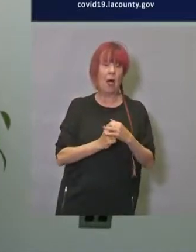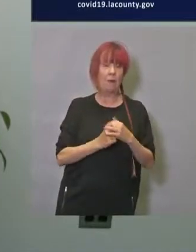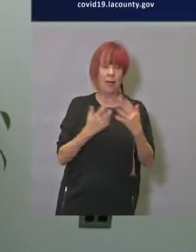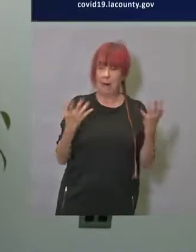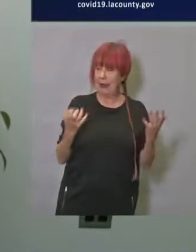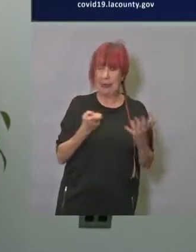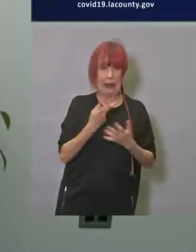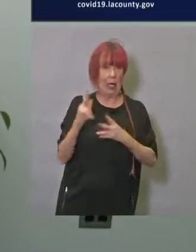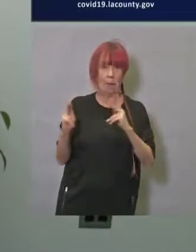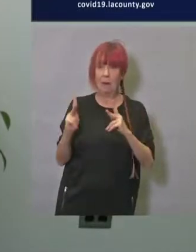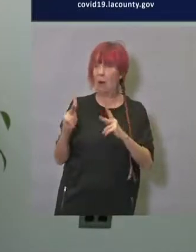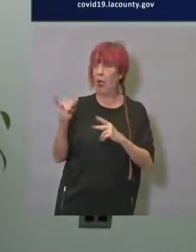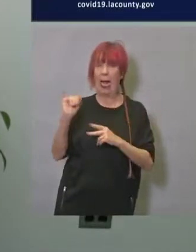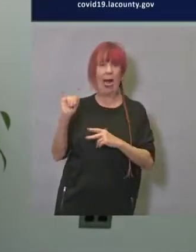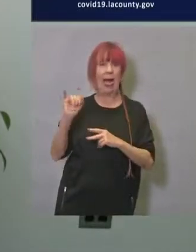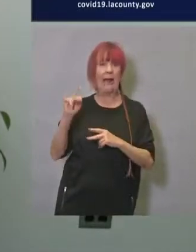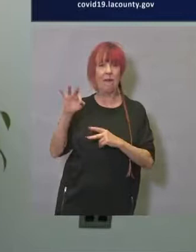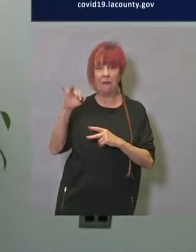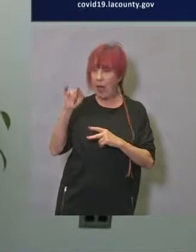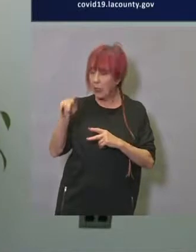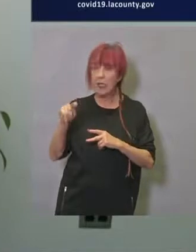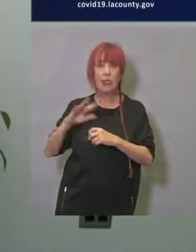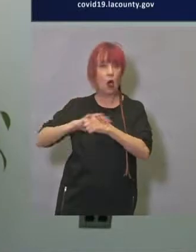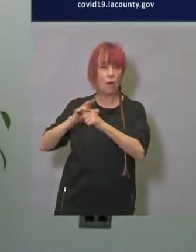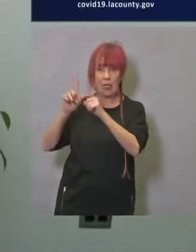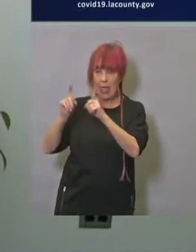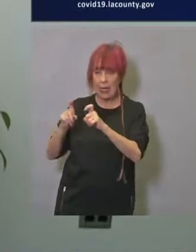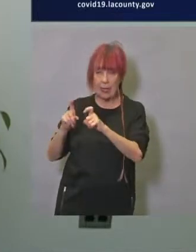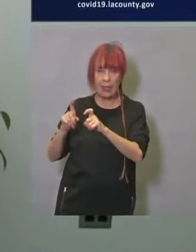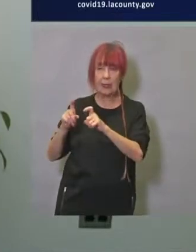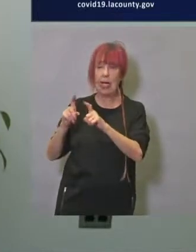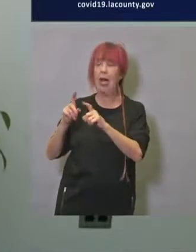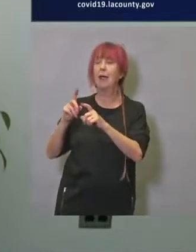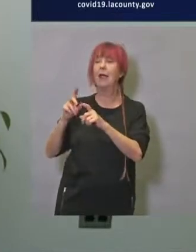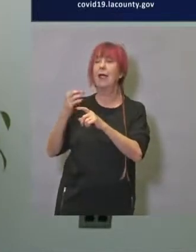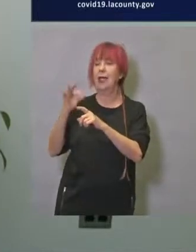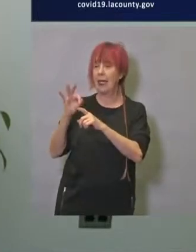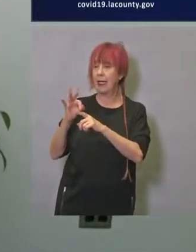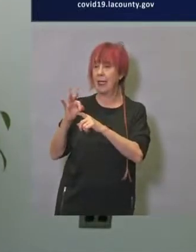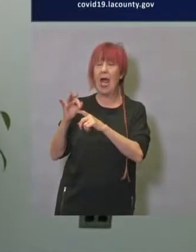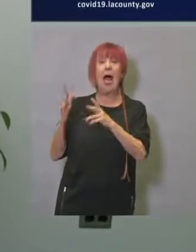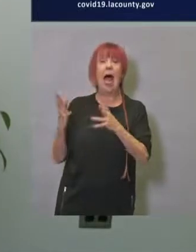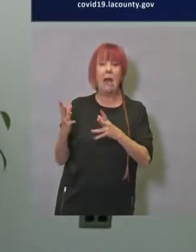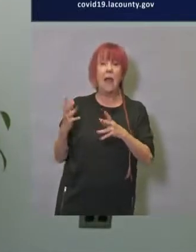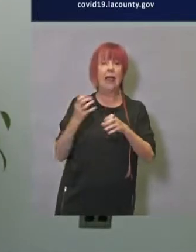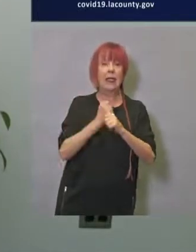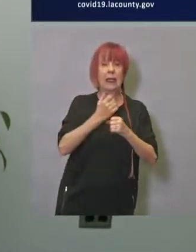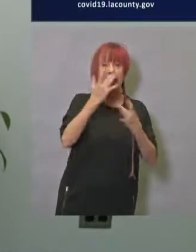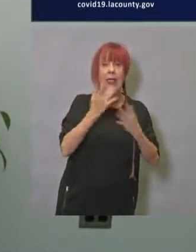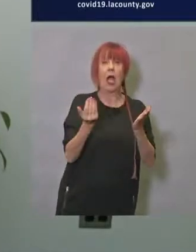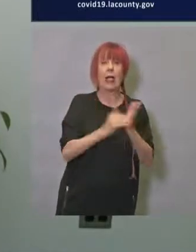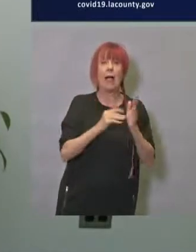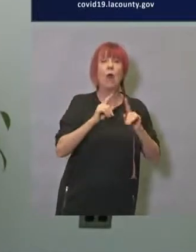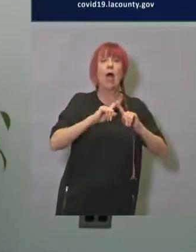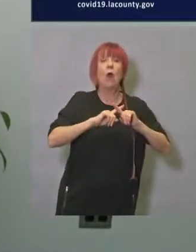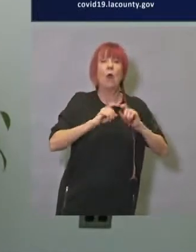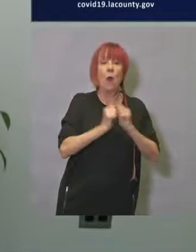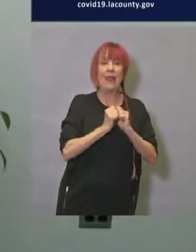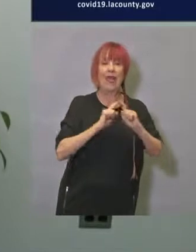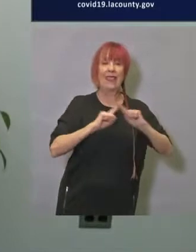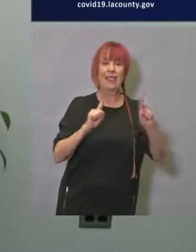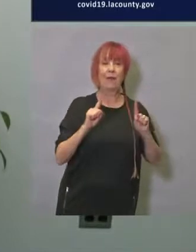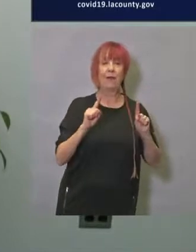been infected with COVID-19 and then got infected again with a different strain of the virus. So it's pretty clear it doesn't offer you